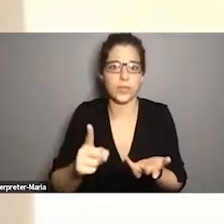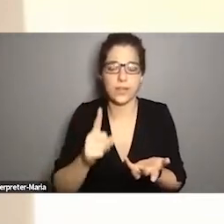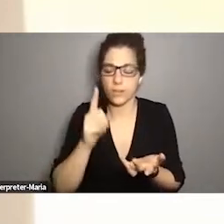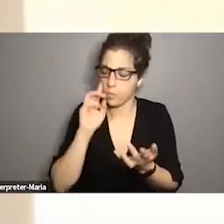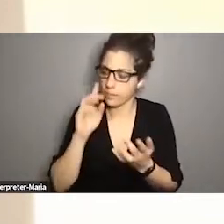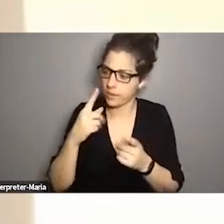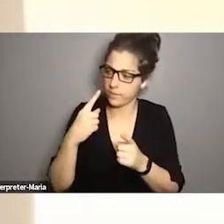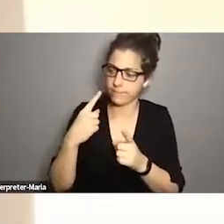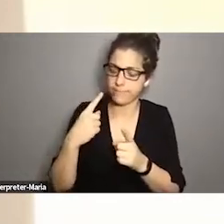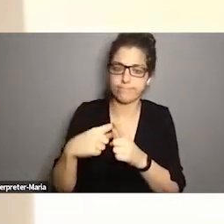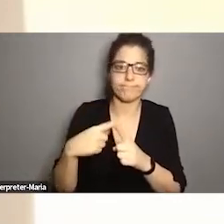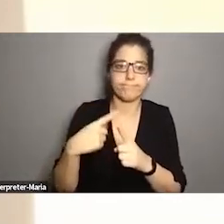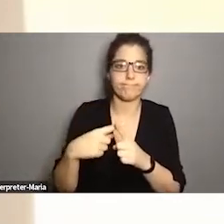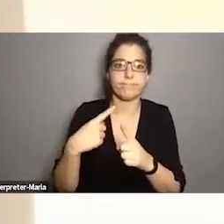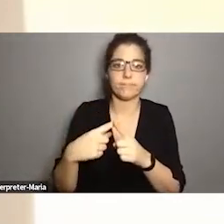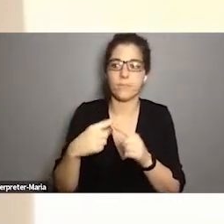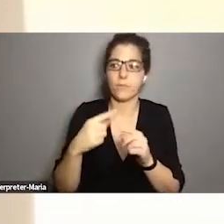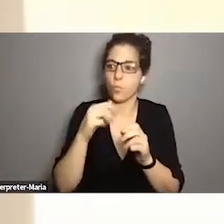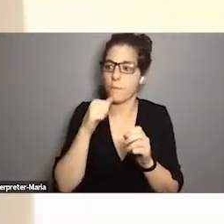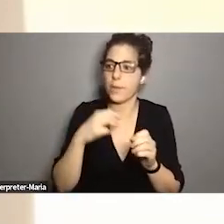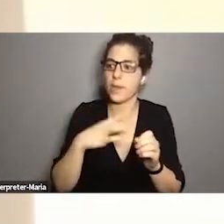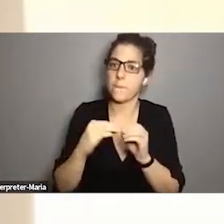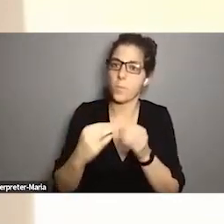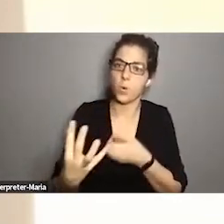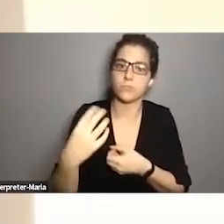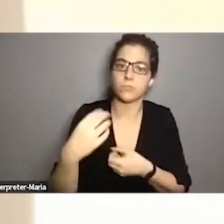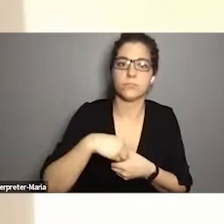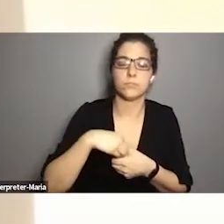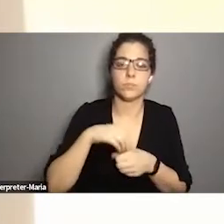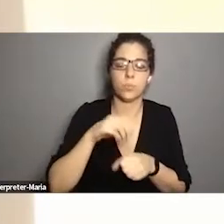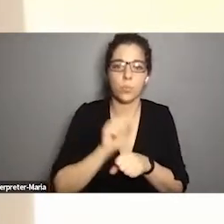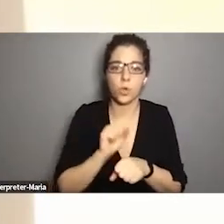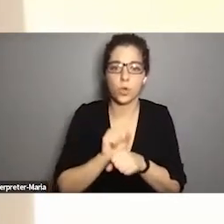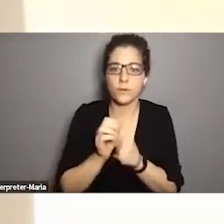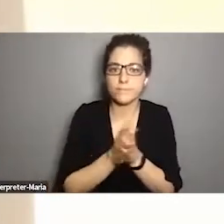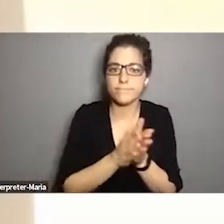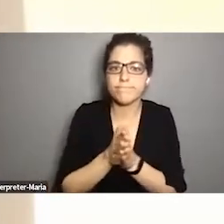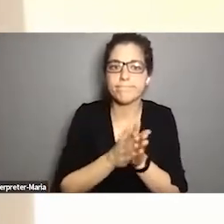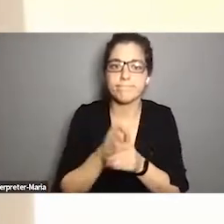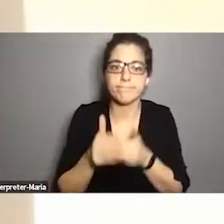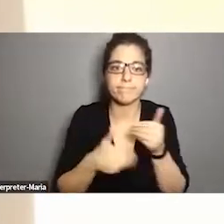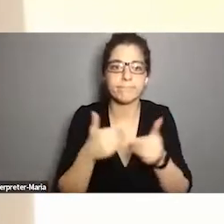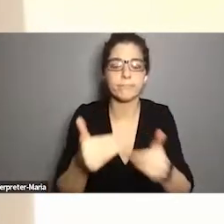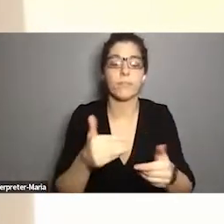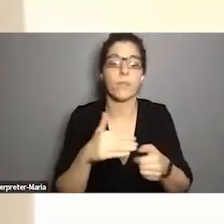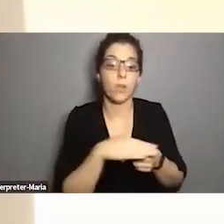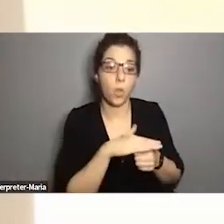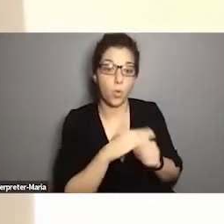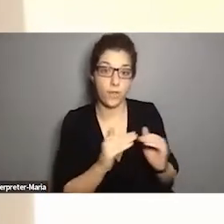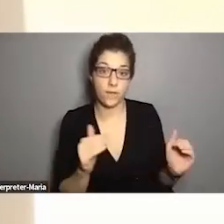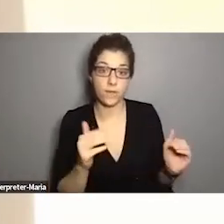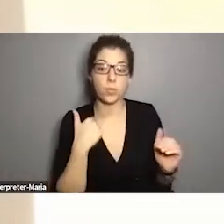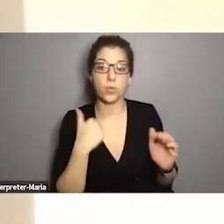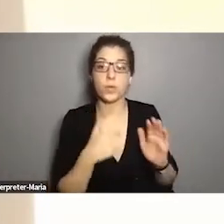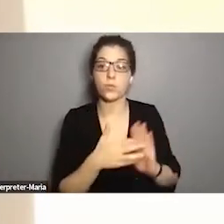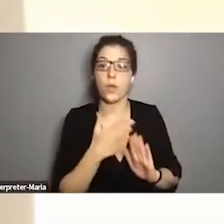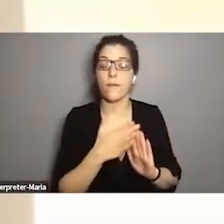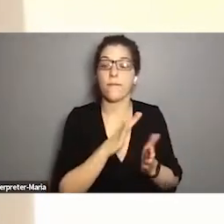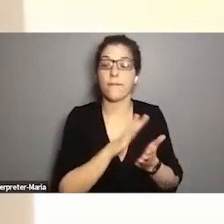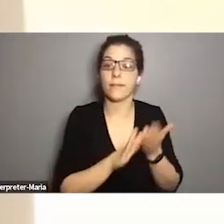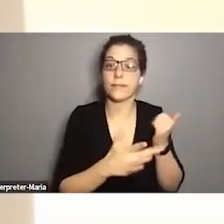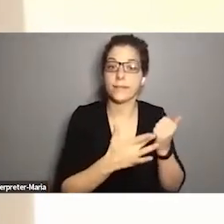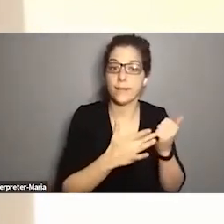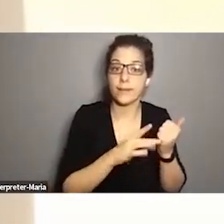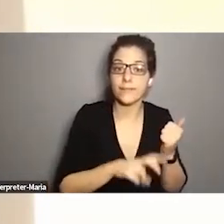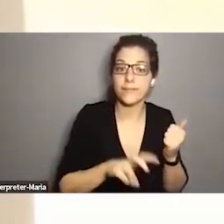positive for getting women more engaged and continuously engaged in the workforce. At a more local level, we run clean tech adventures for